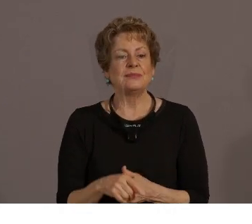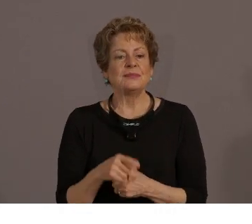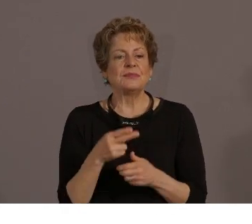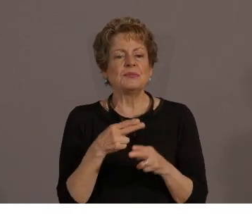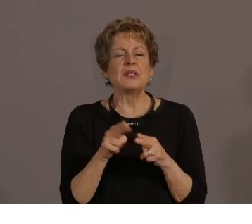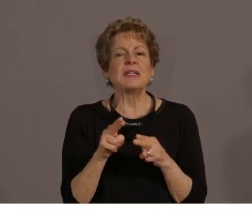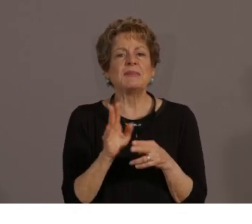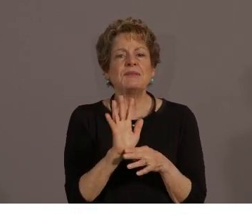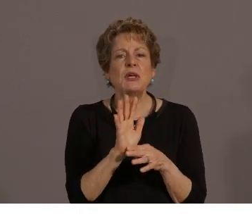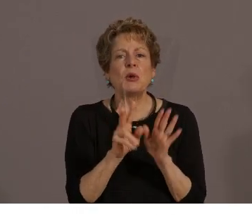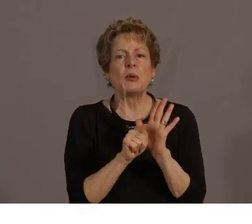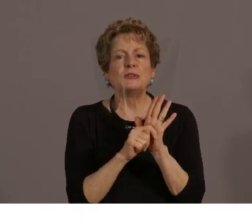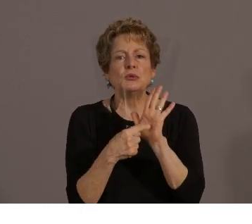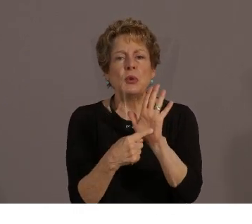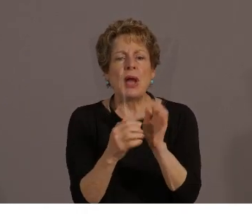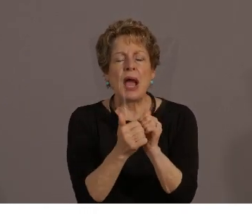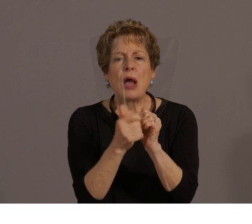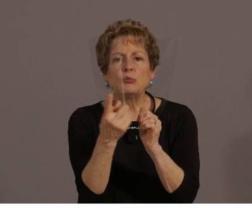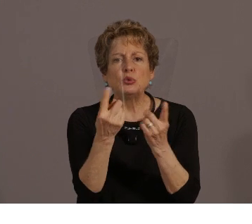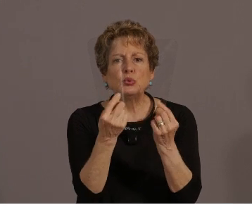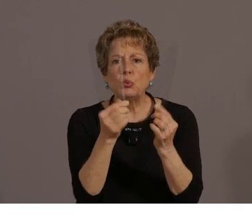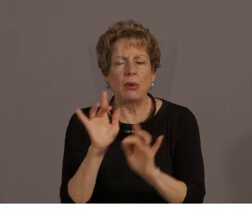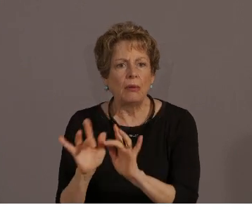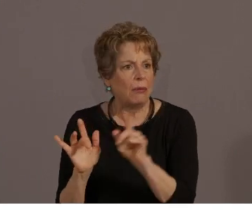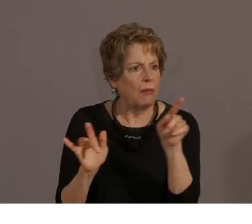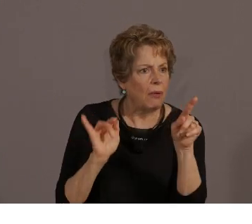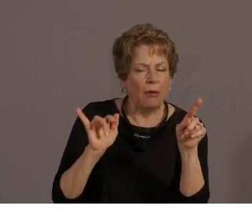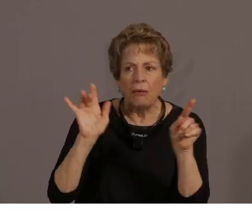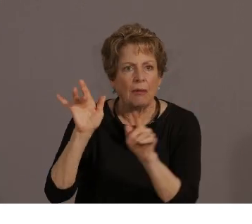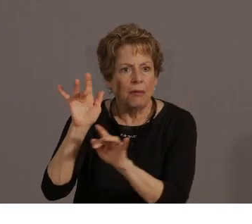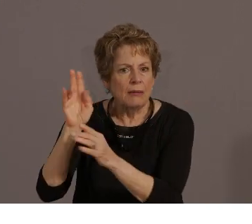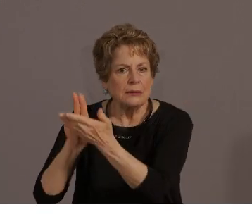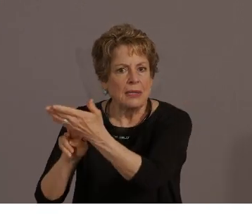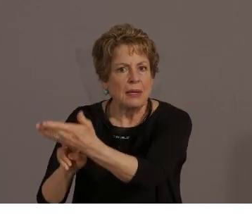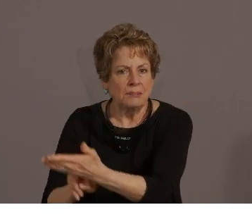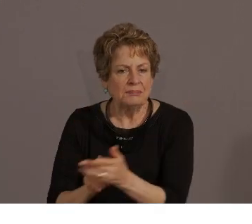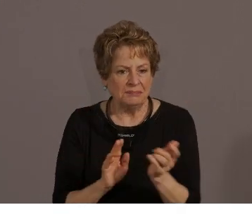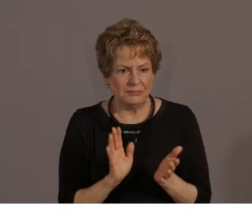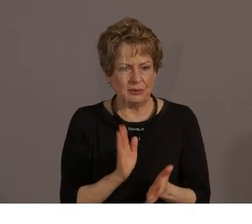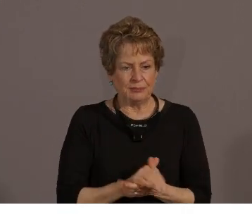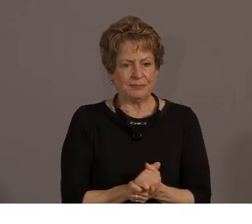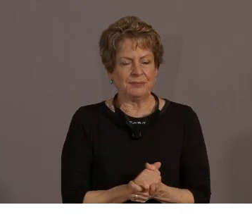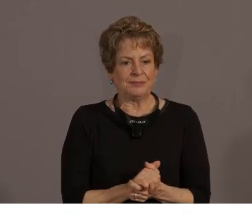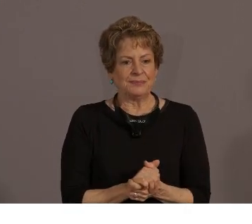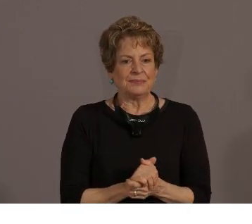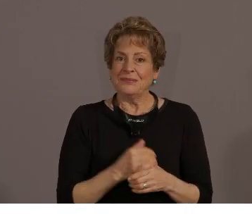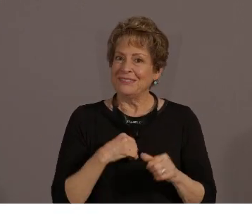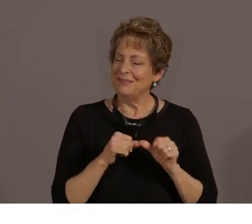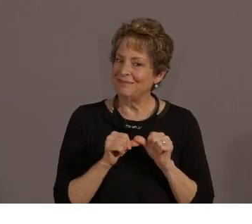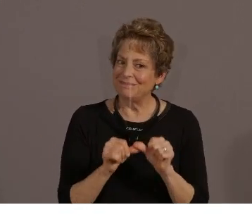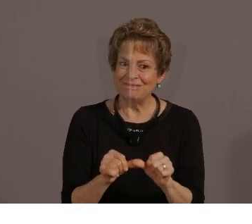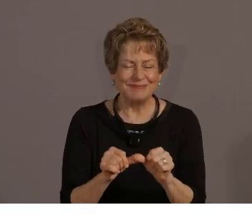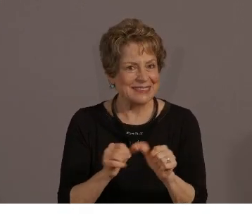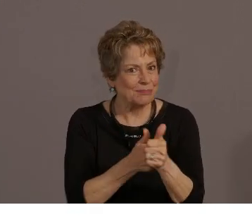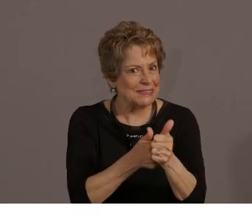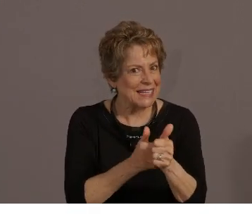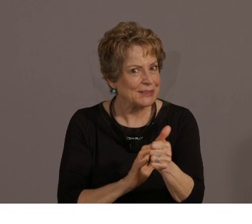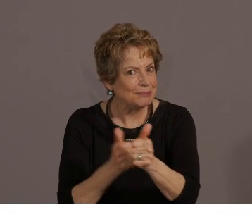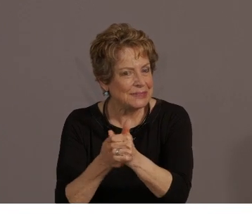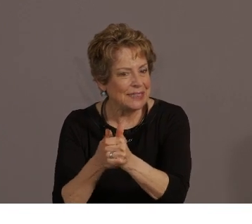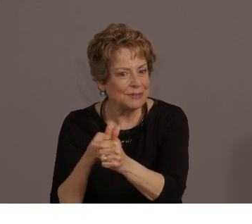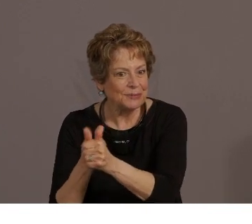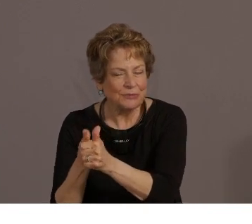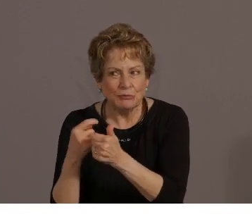provide step-by-step instructions, but we continue to make updates to make it more user-friendly and easier